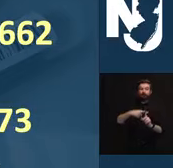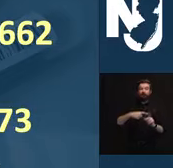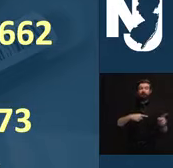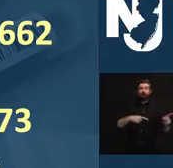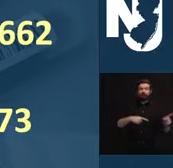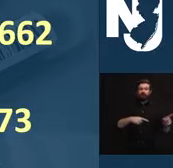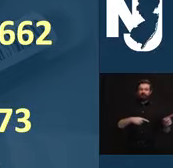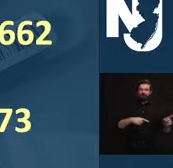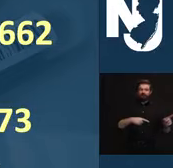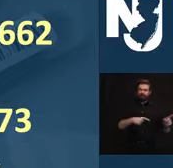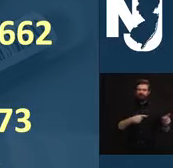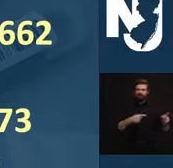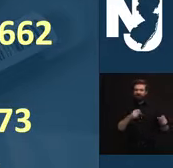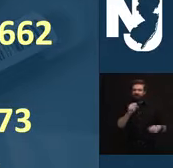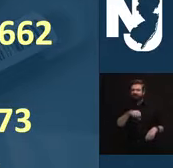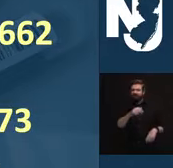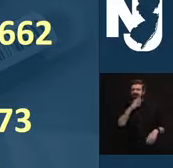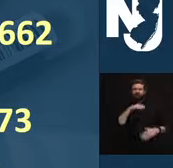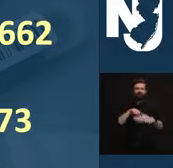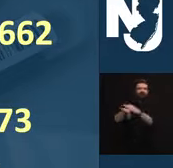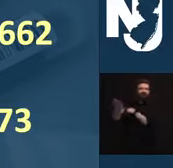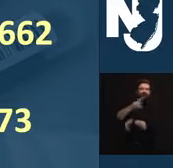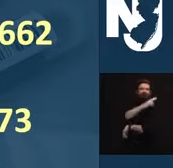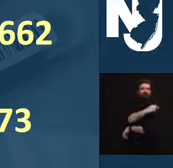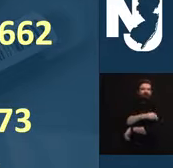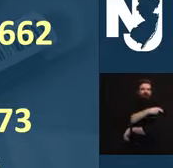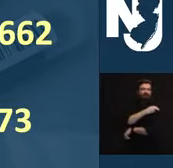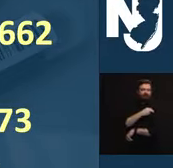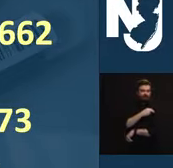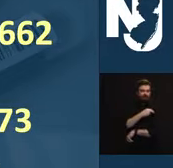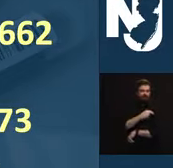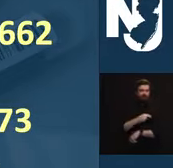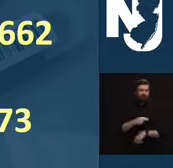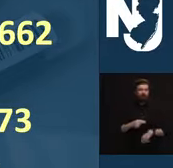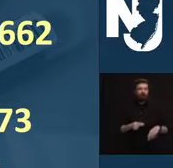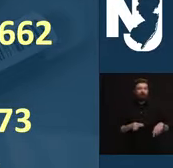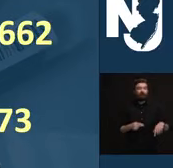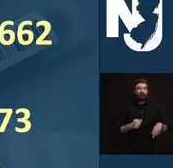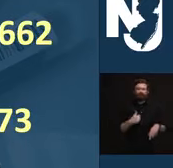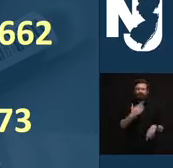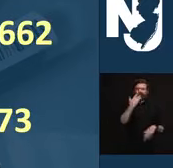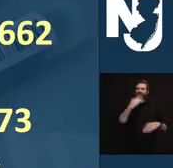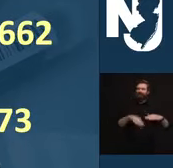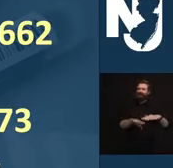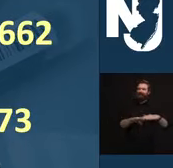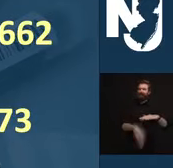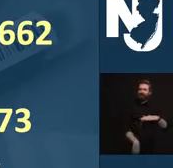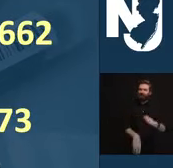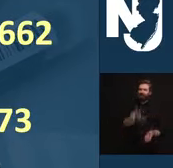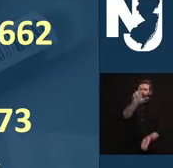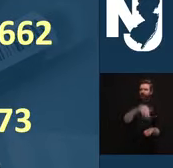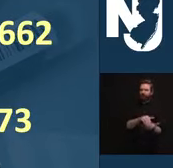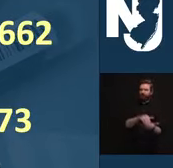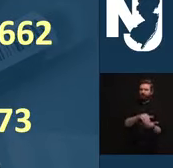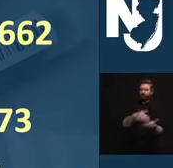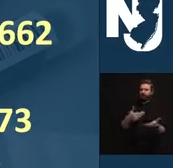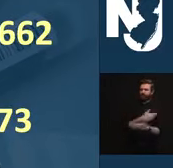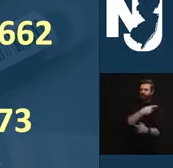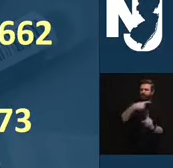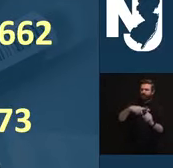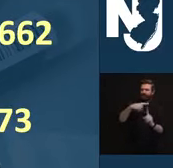hammer home, folks. The fewer new cases, the fewer new hospitalizations. And I have to say that